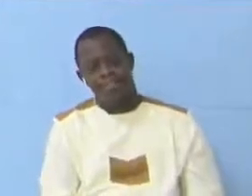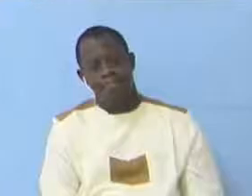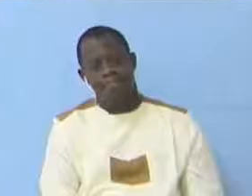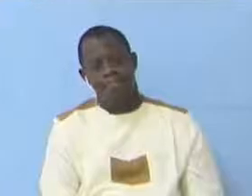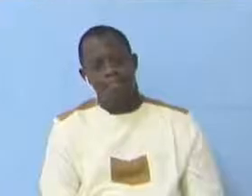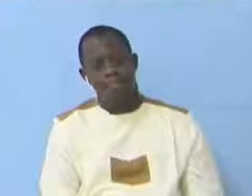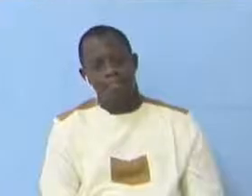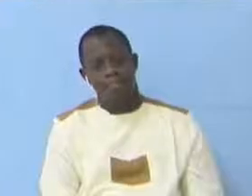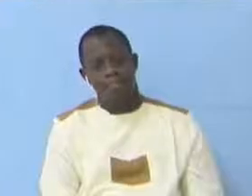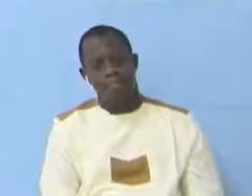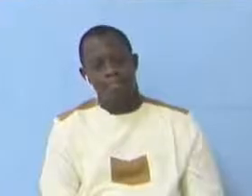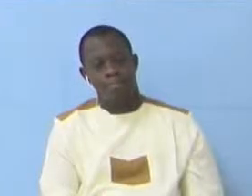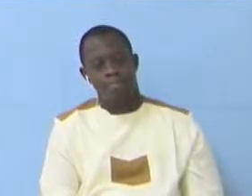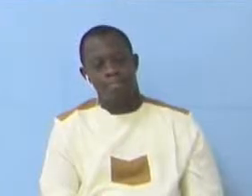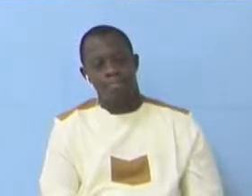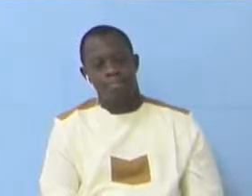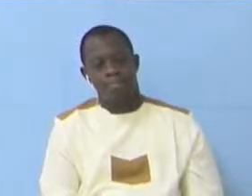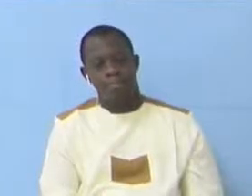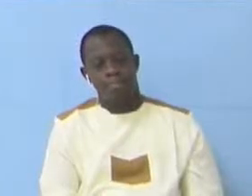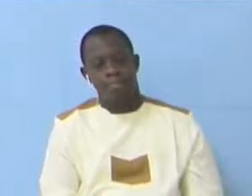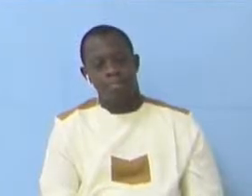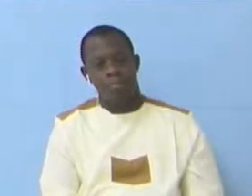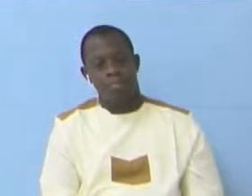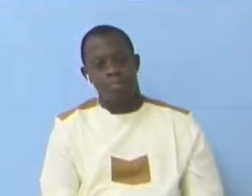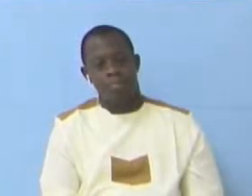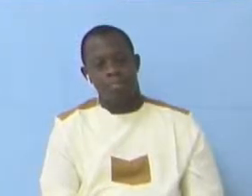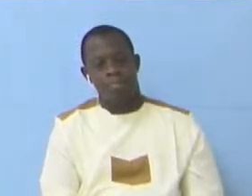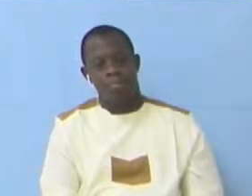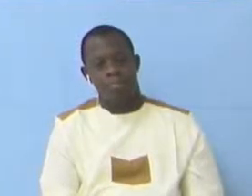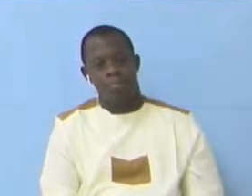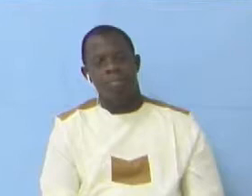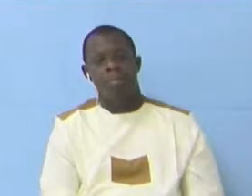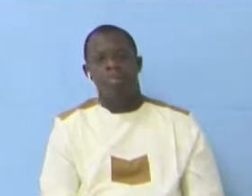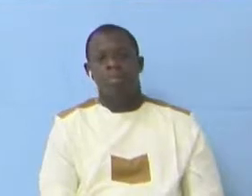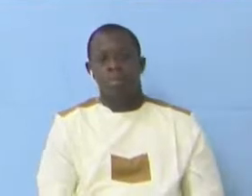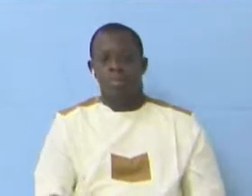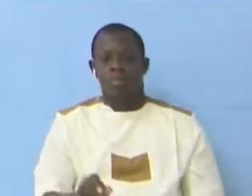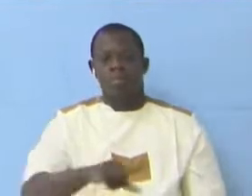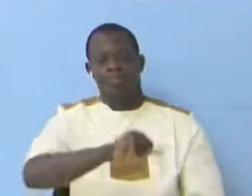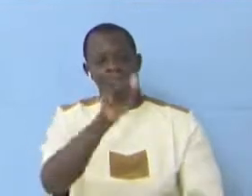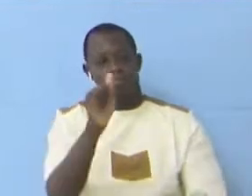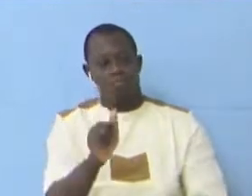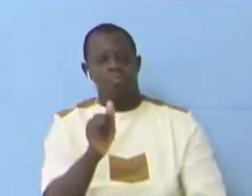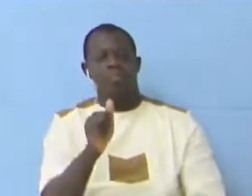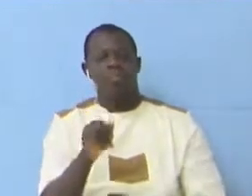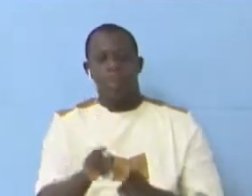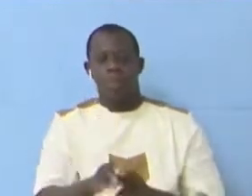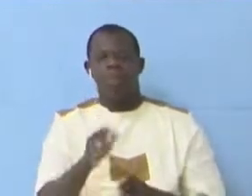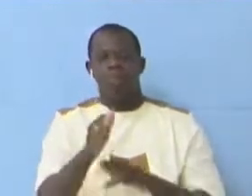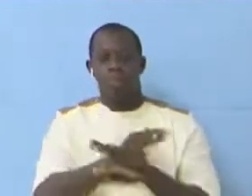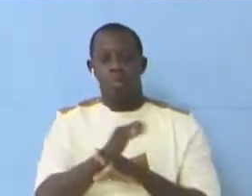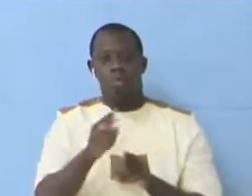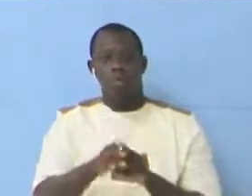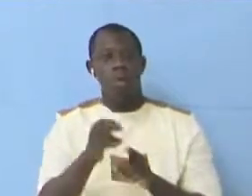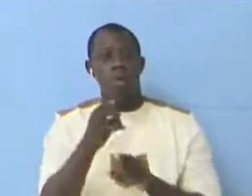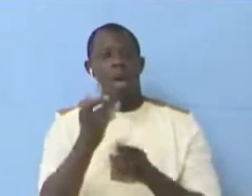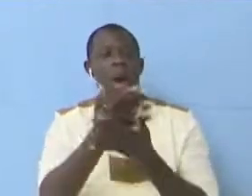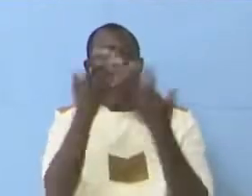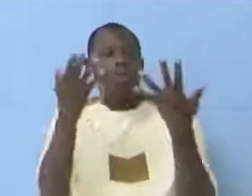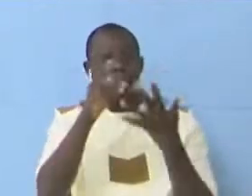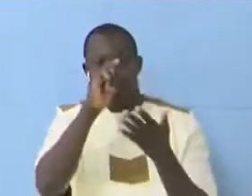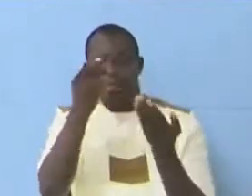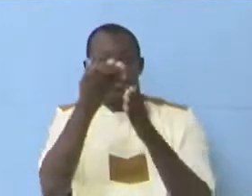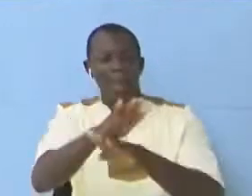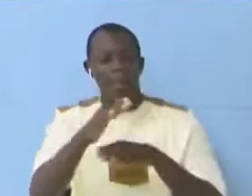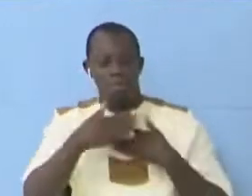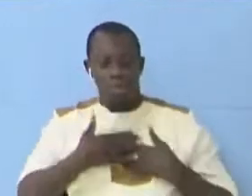And of course, the number of corpses you saw were 8. So